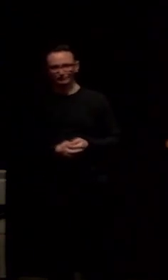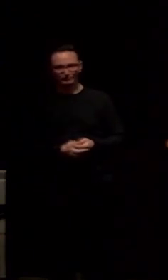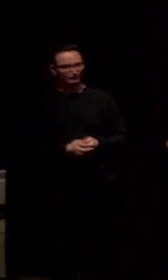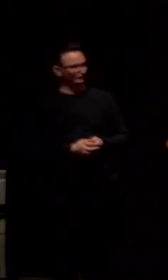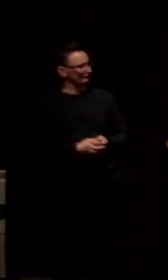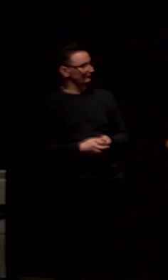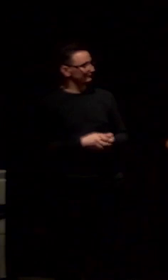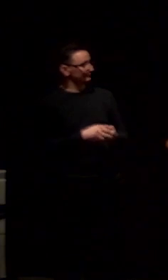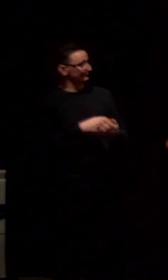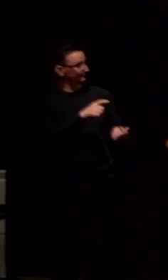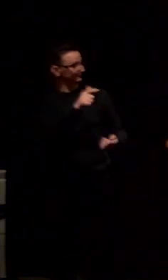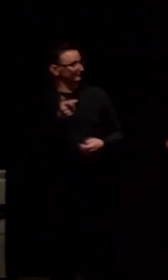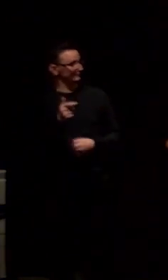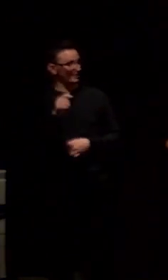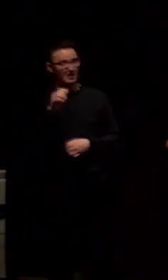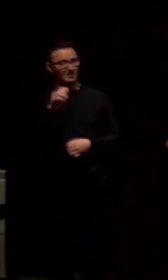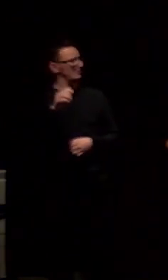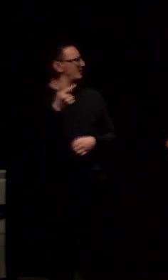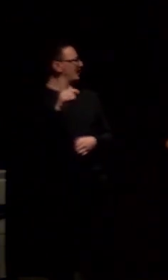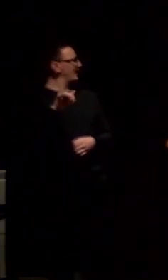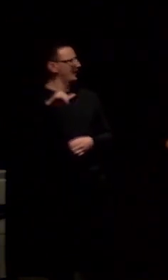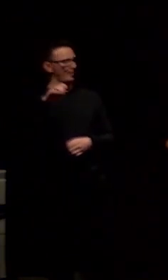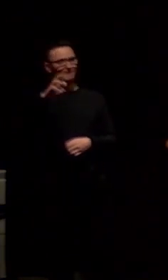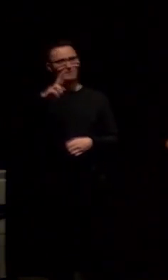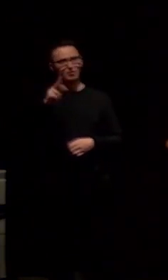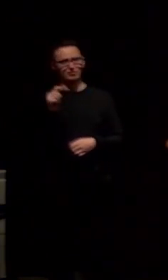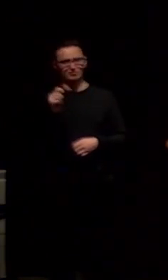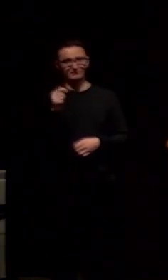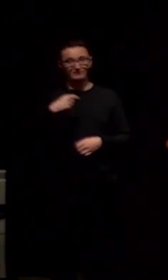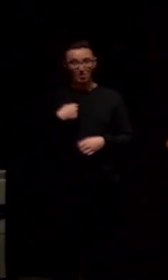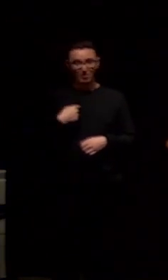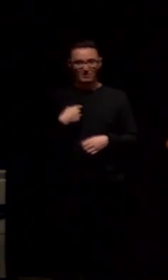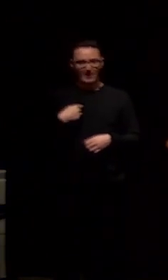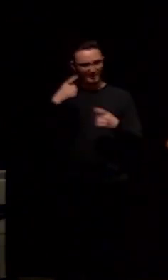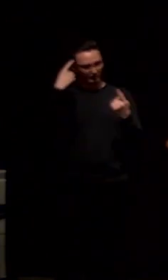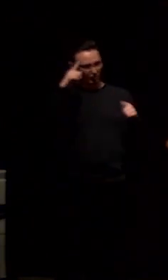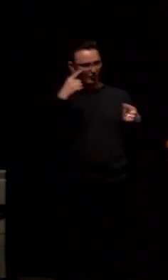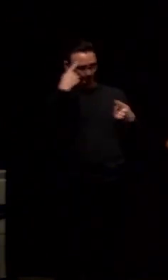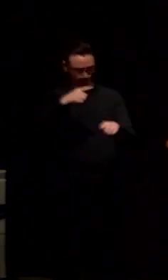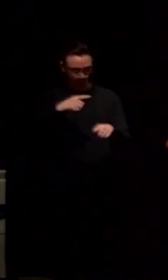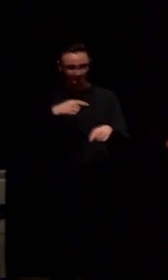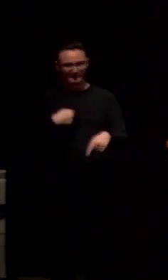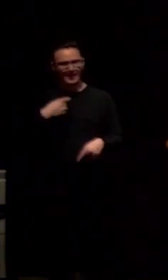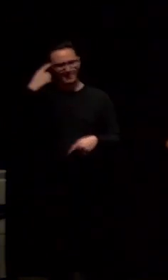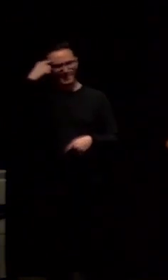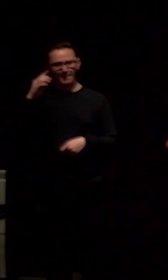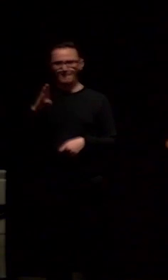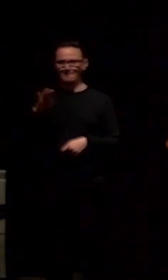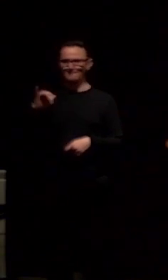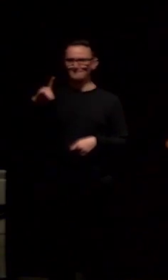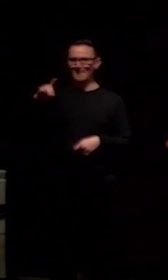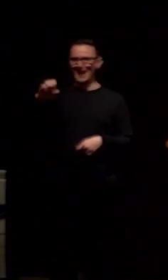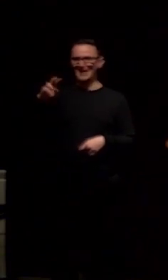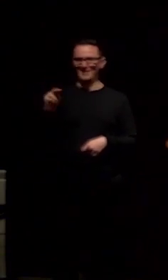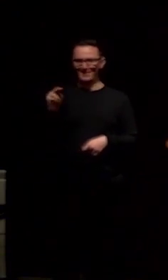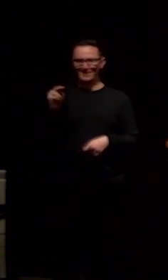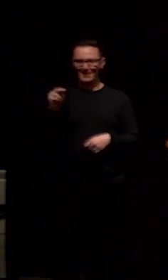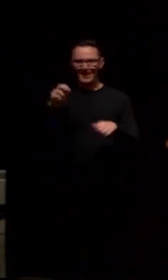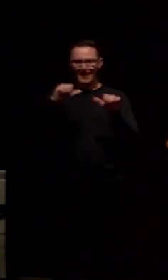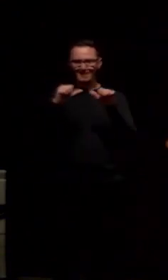the panelists here. And I think that the Biden administration is trying to increase the number of mental health providers, either